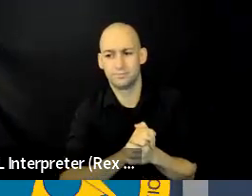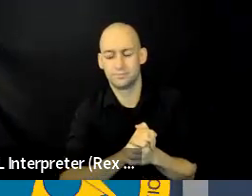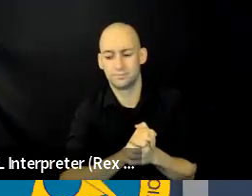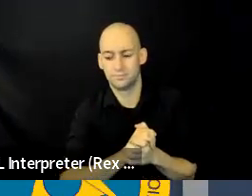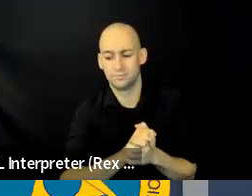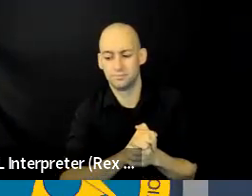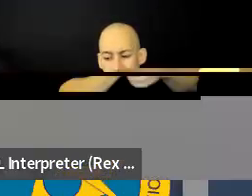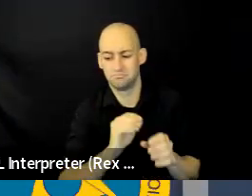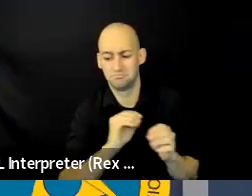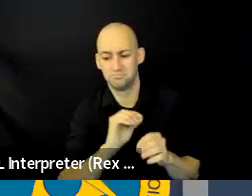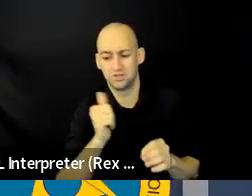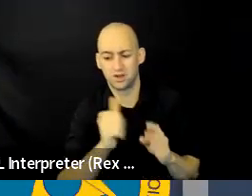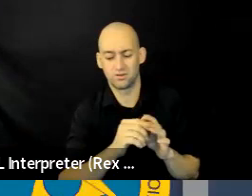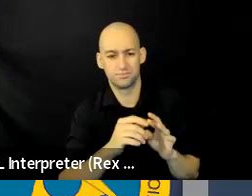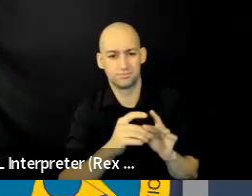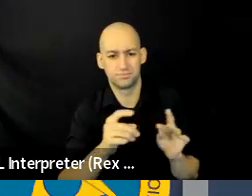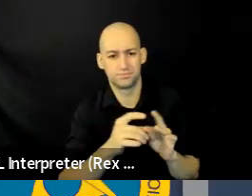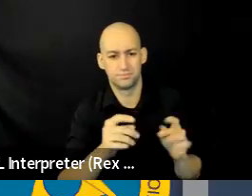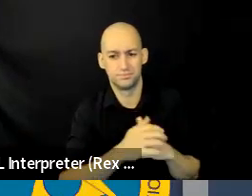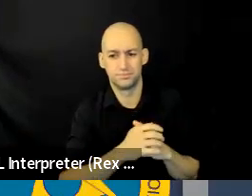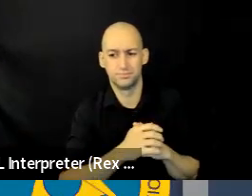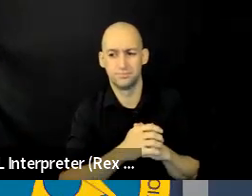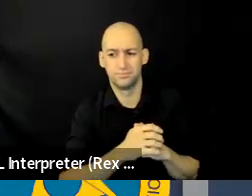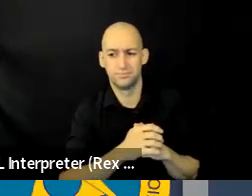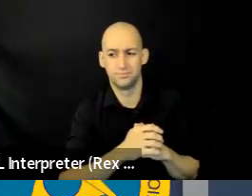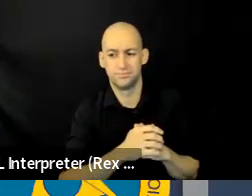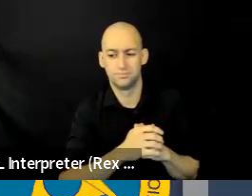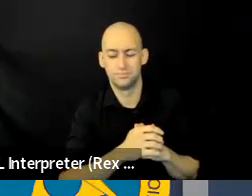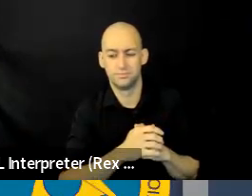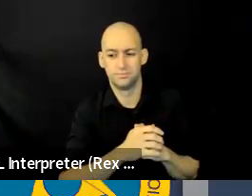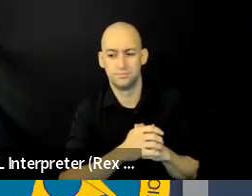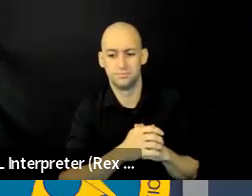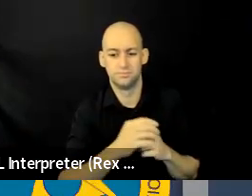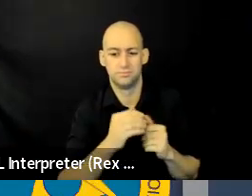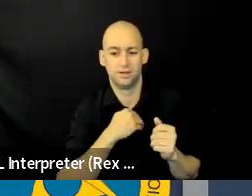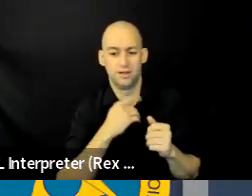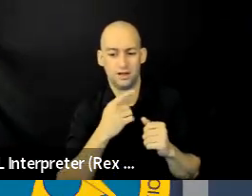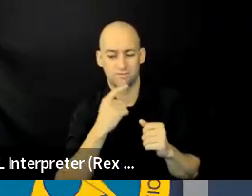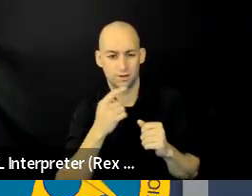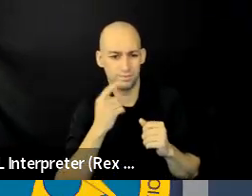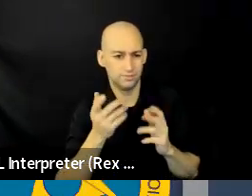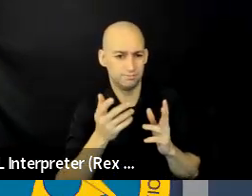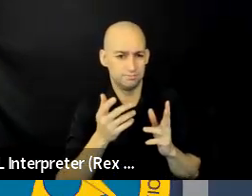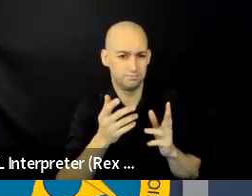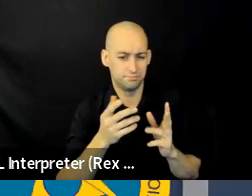I see no other request to comment at this time. Okay. Do we have any comments or questions from commissioners?